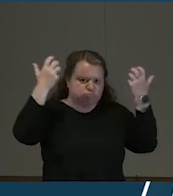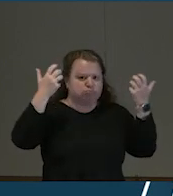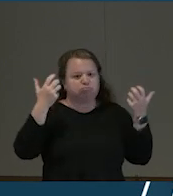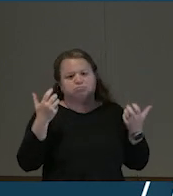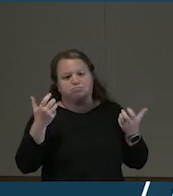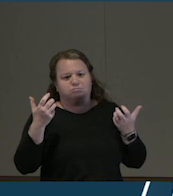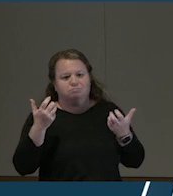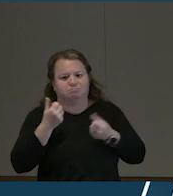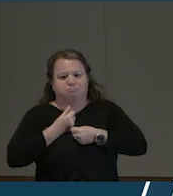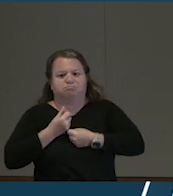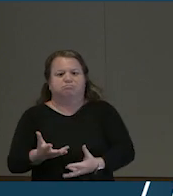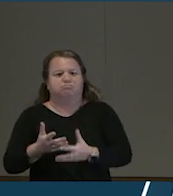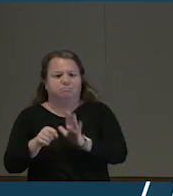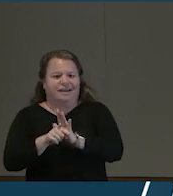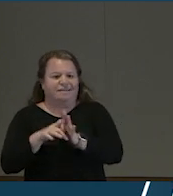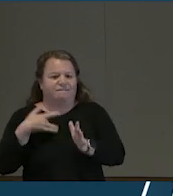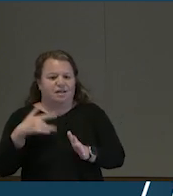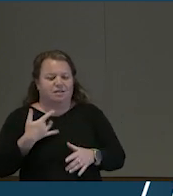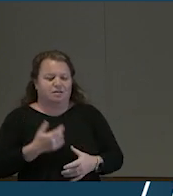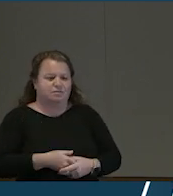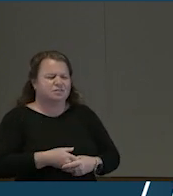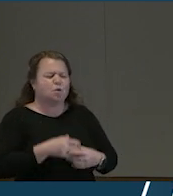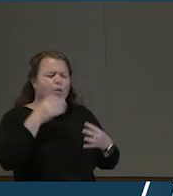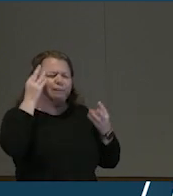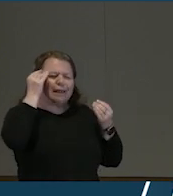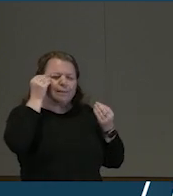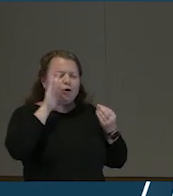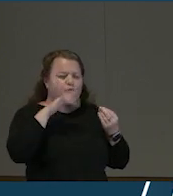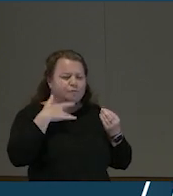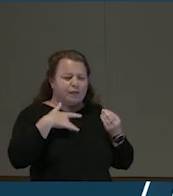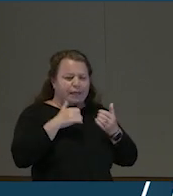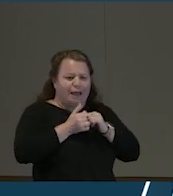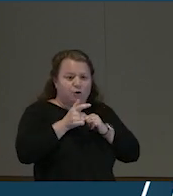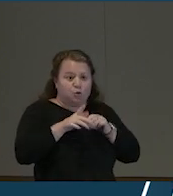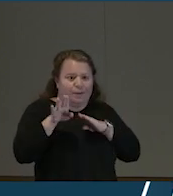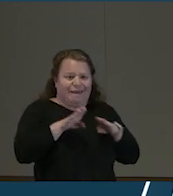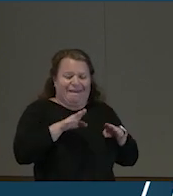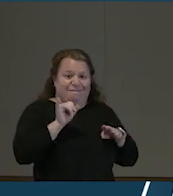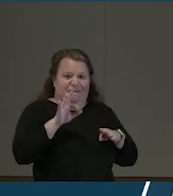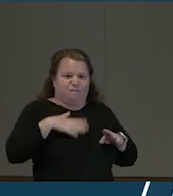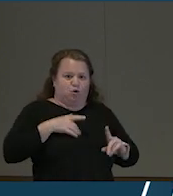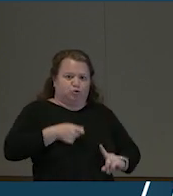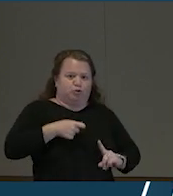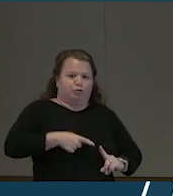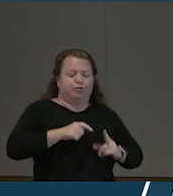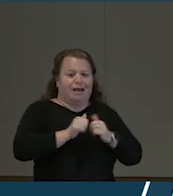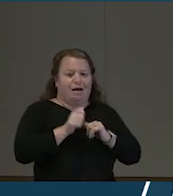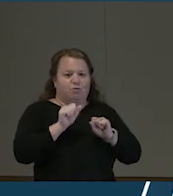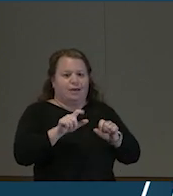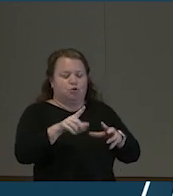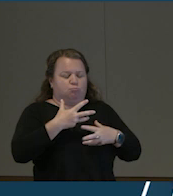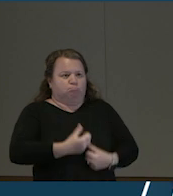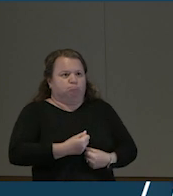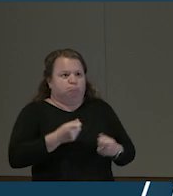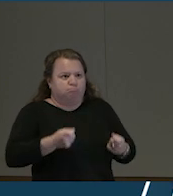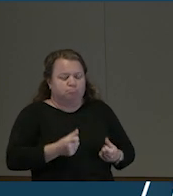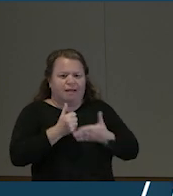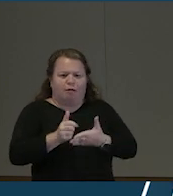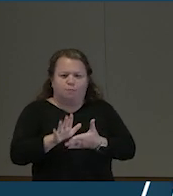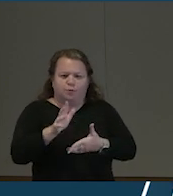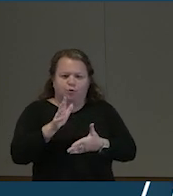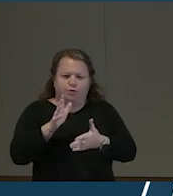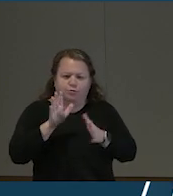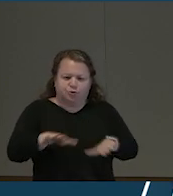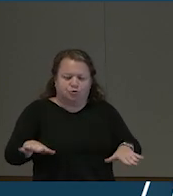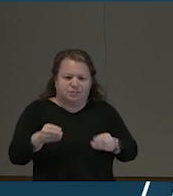about, how do you feel and how do you behave when something triggers you? How can you help your children solve